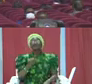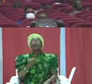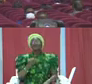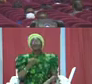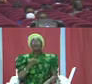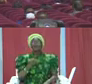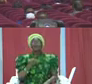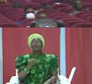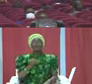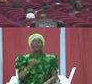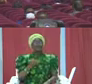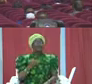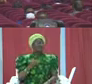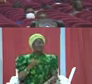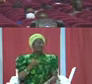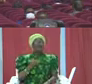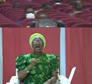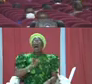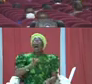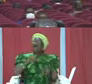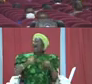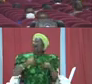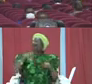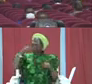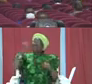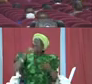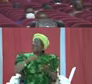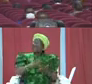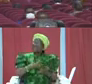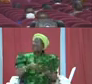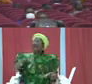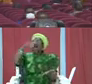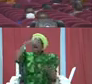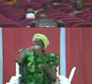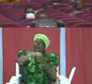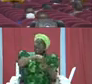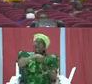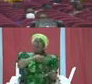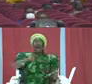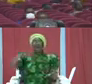I've hammered this again and again.